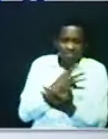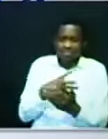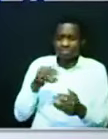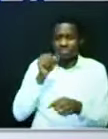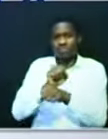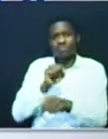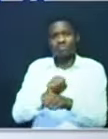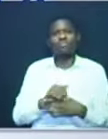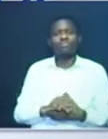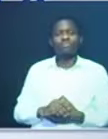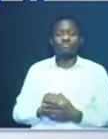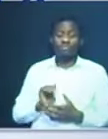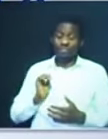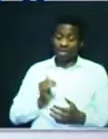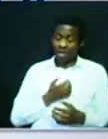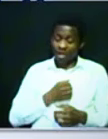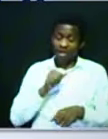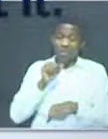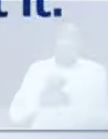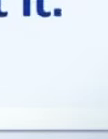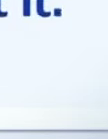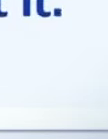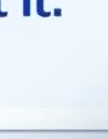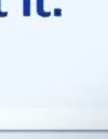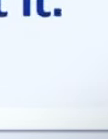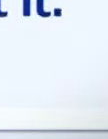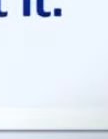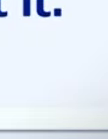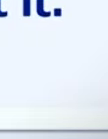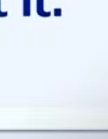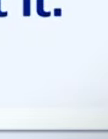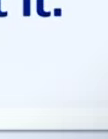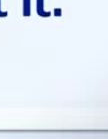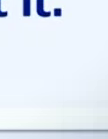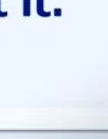Our businesses and how we conduct it.